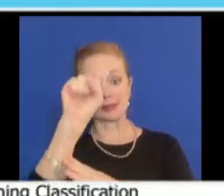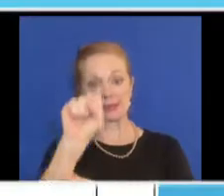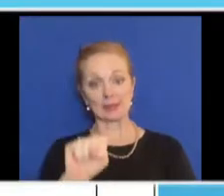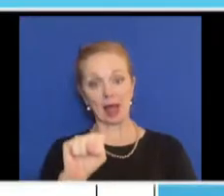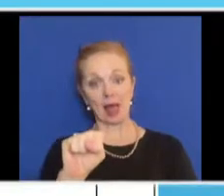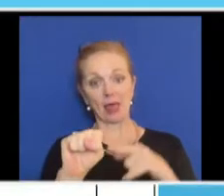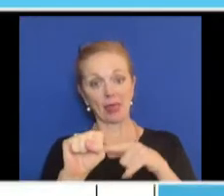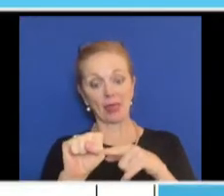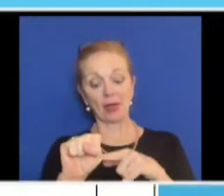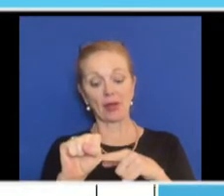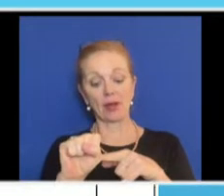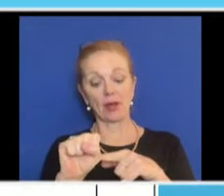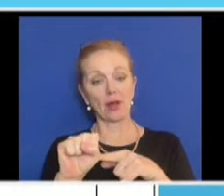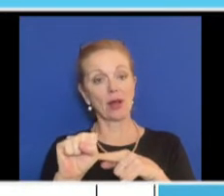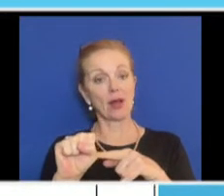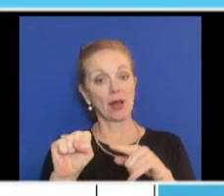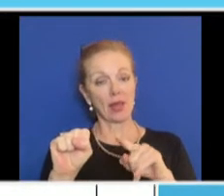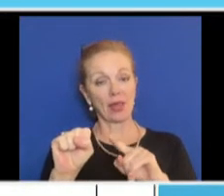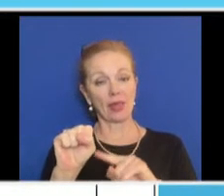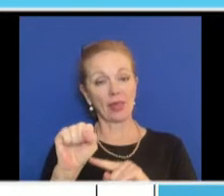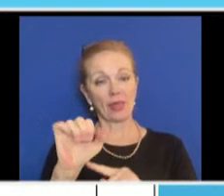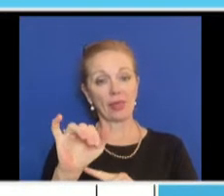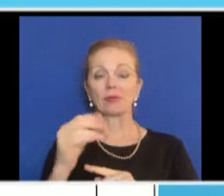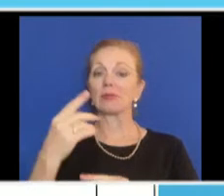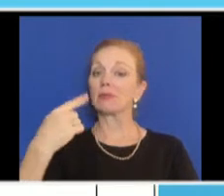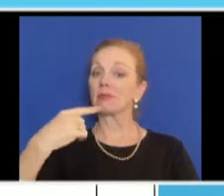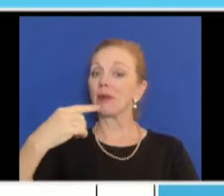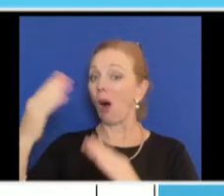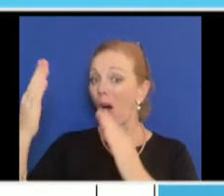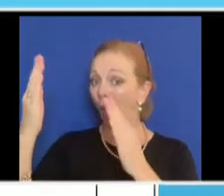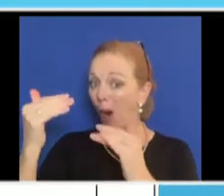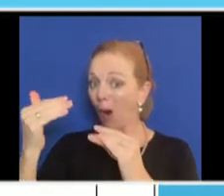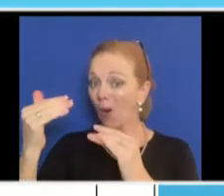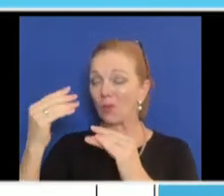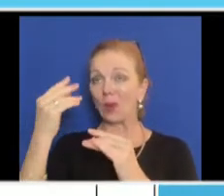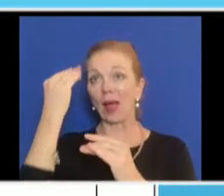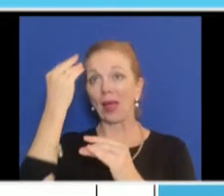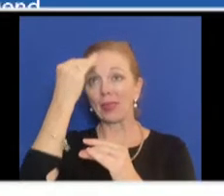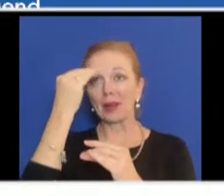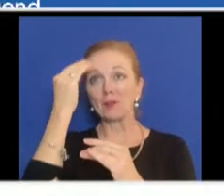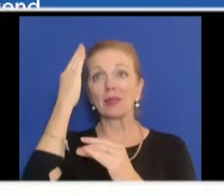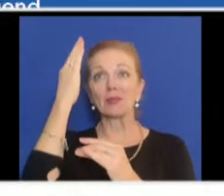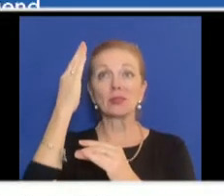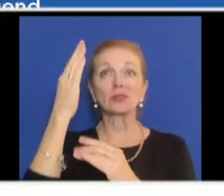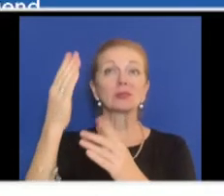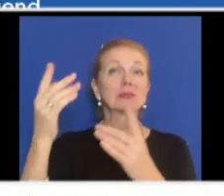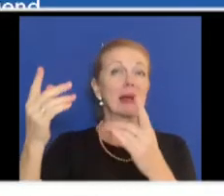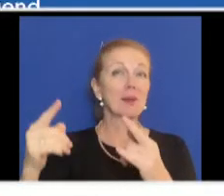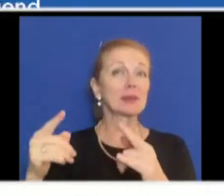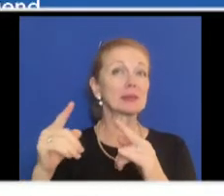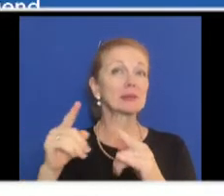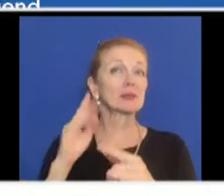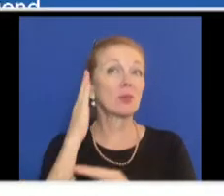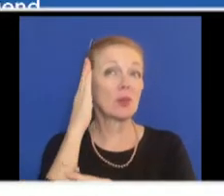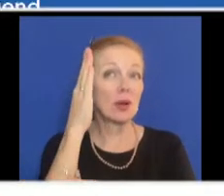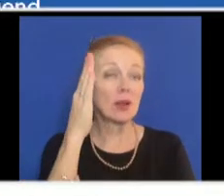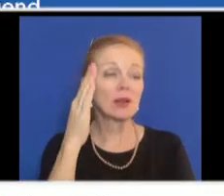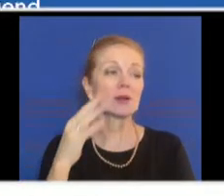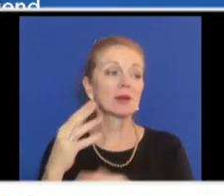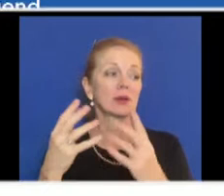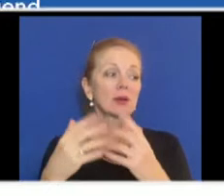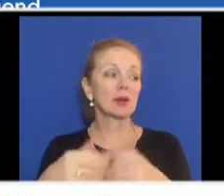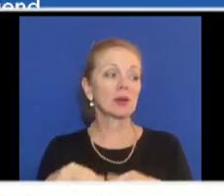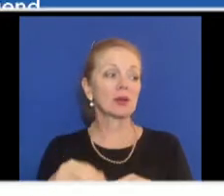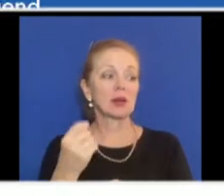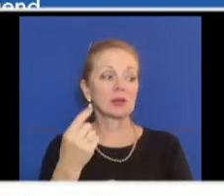so that's uh we hope and when we start thinking in the context of what is coming this becomes more compatible we're we're certainly